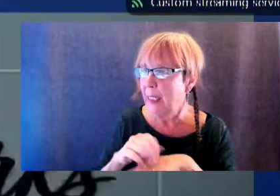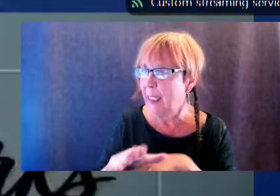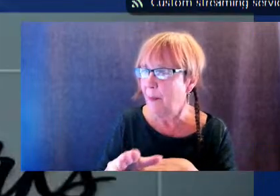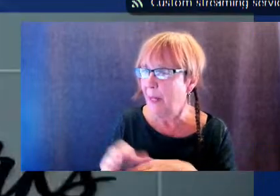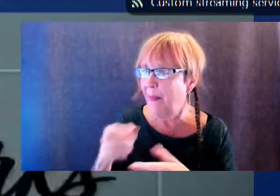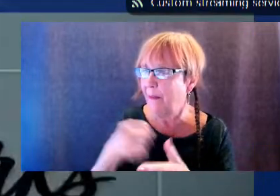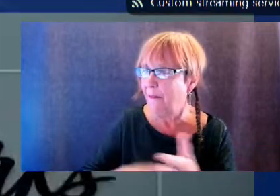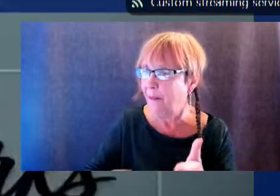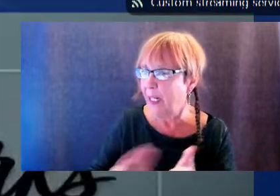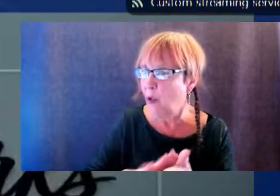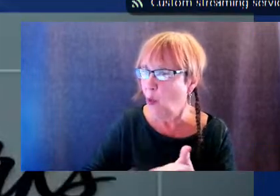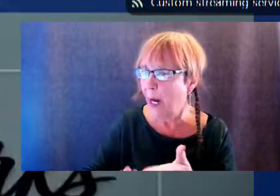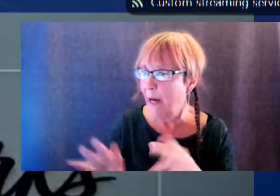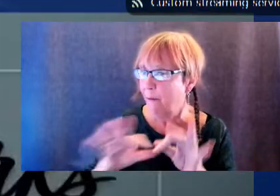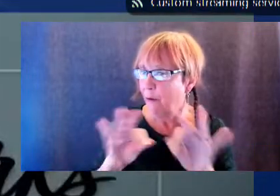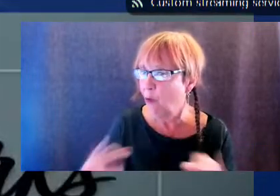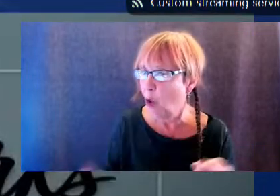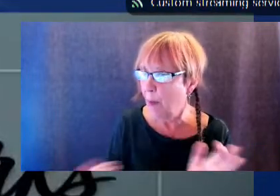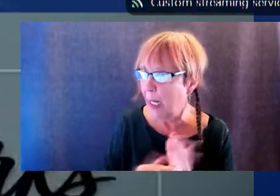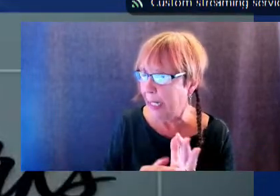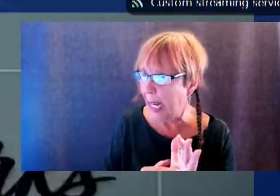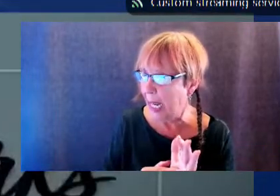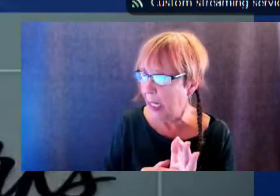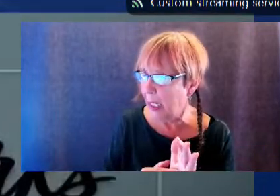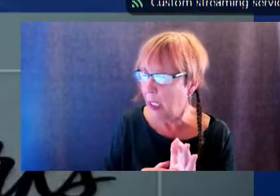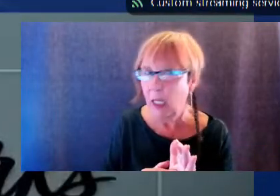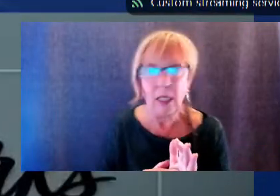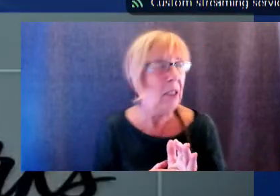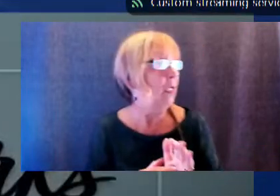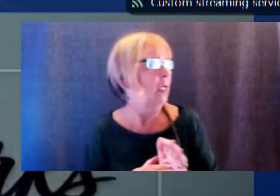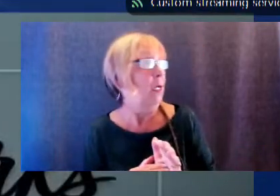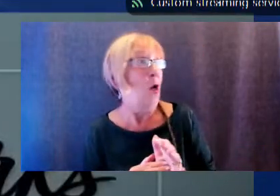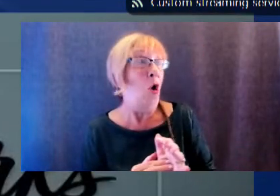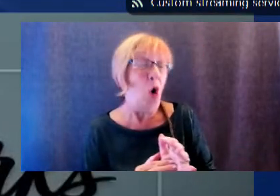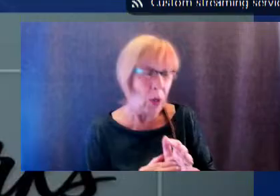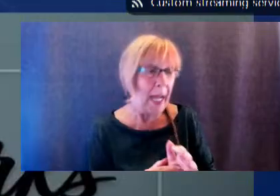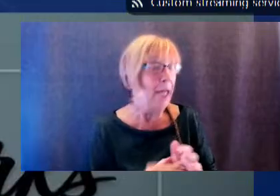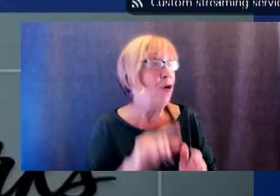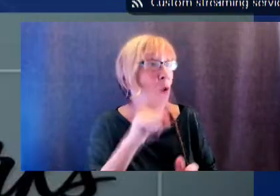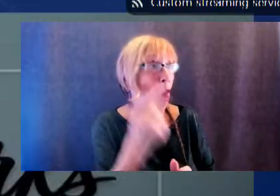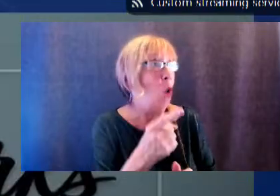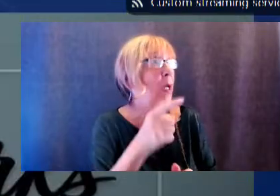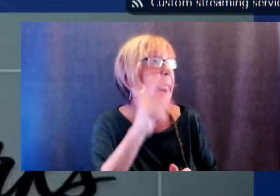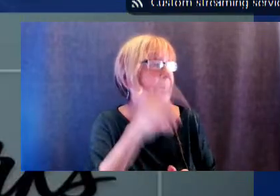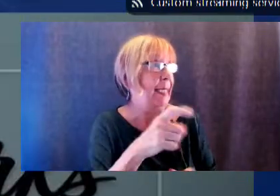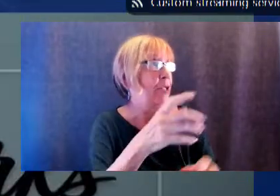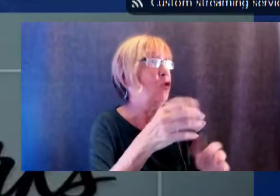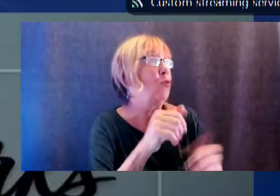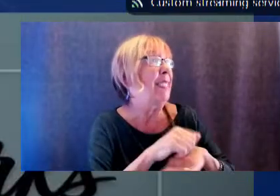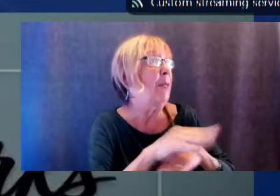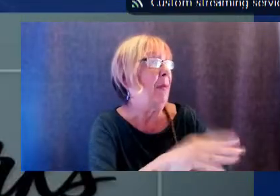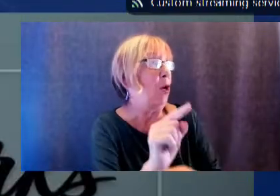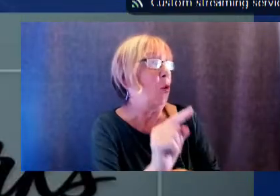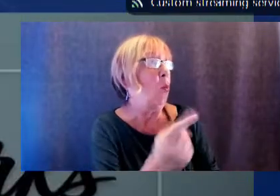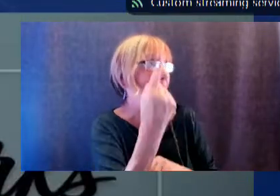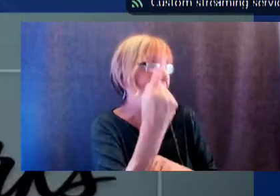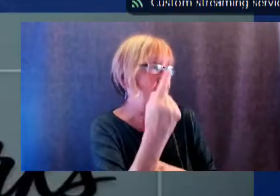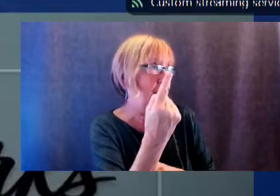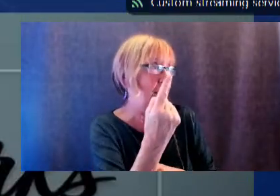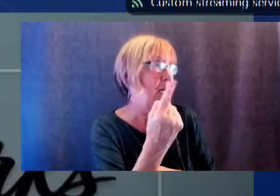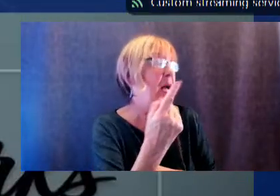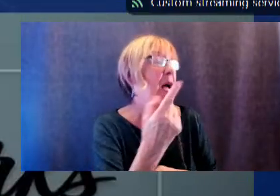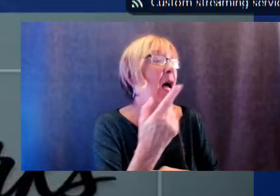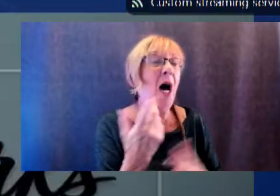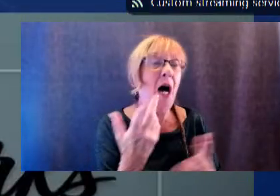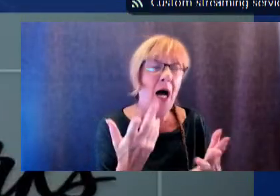Great question, and I'll confirm that it only needs to be submitted once. So planning are receiving all of those forms, and I just appreciate the patience